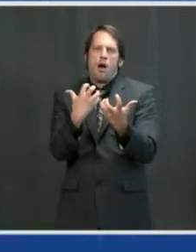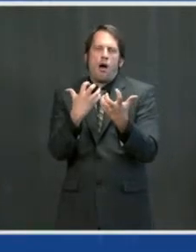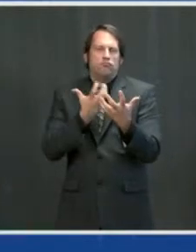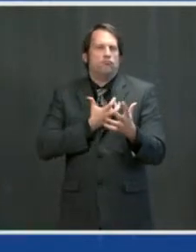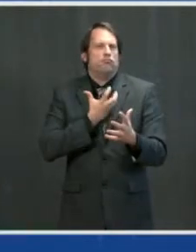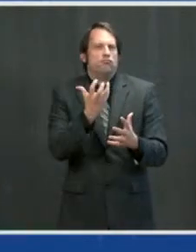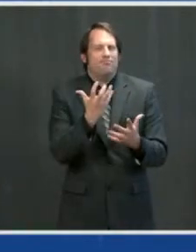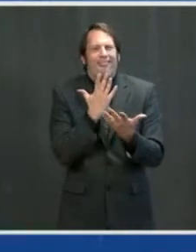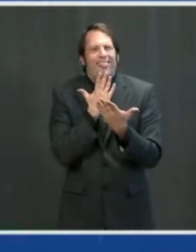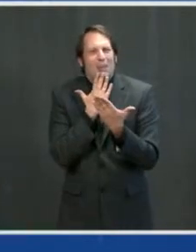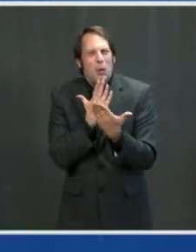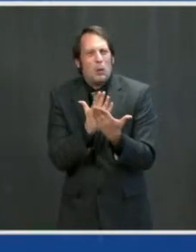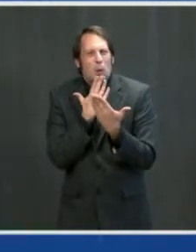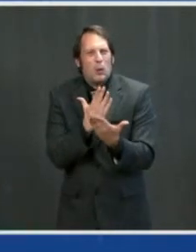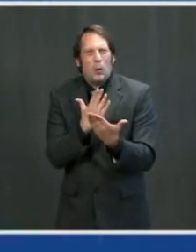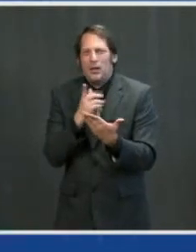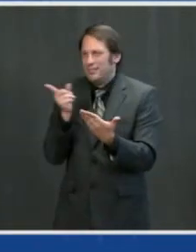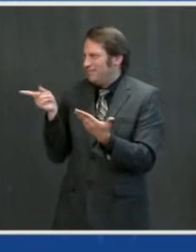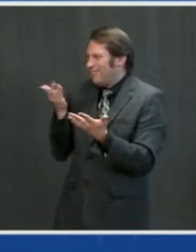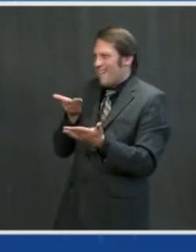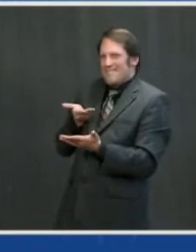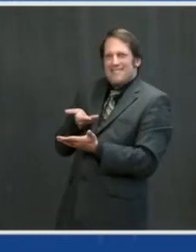kind invitation. Thank you.